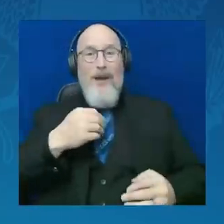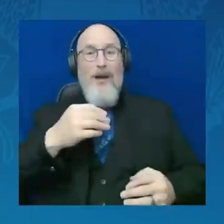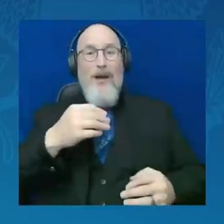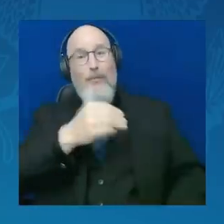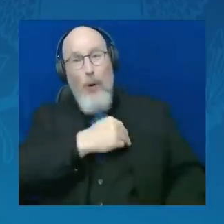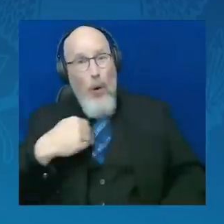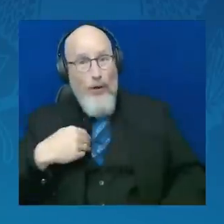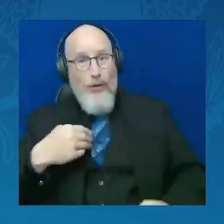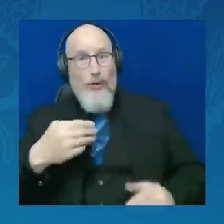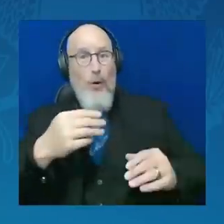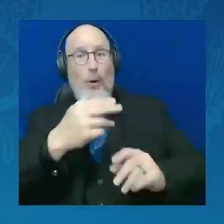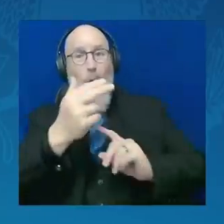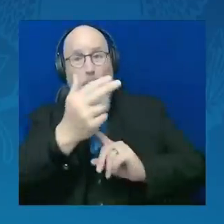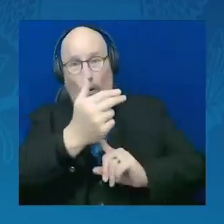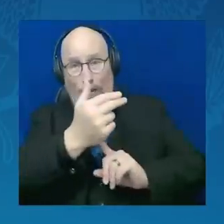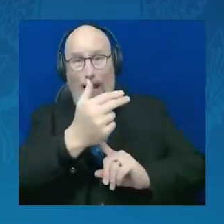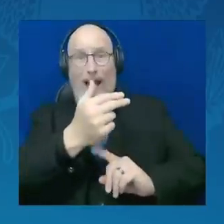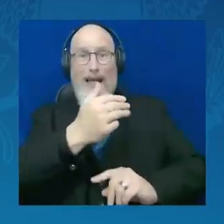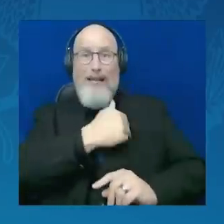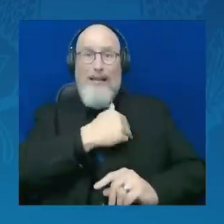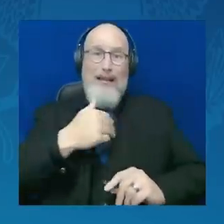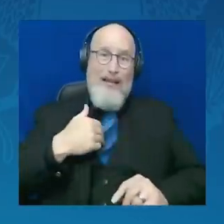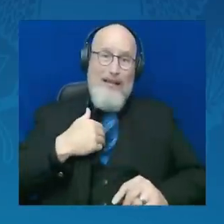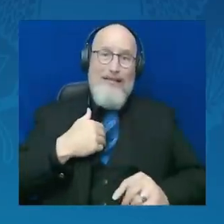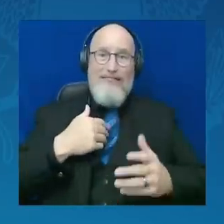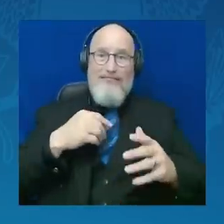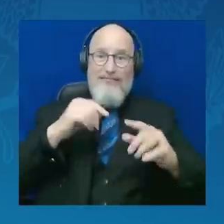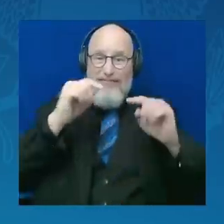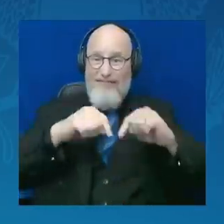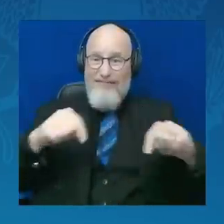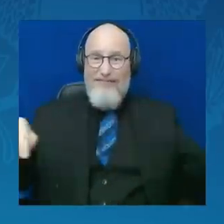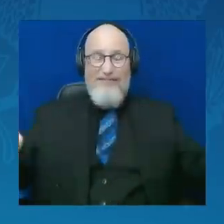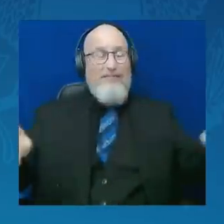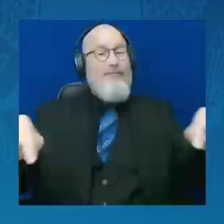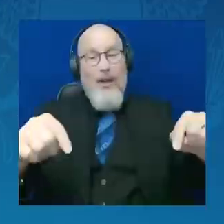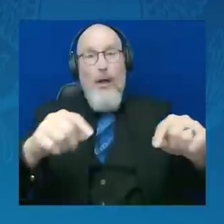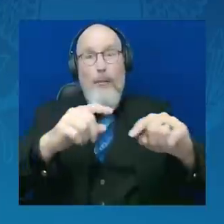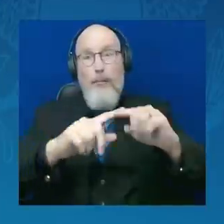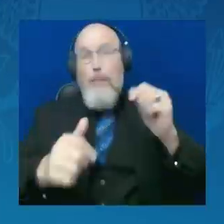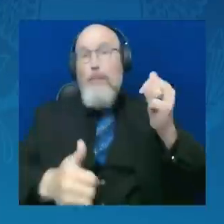spa resorts, in Polish motels. Most often, however, they're accommodated with